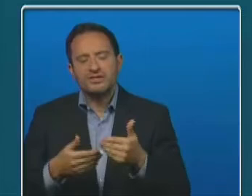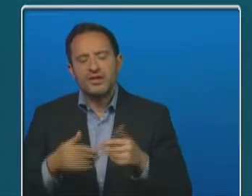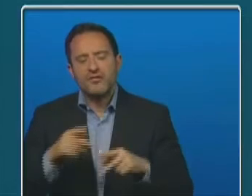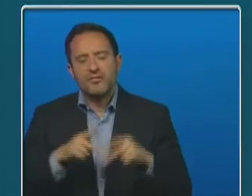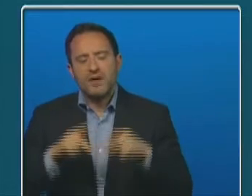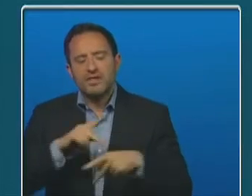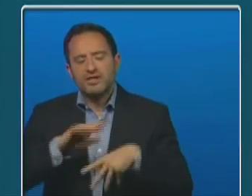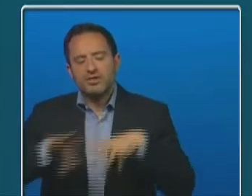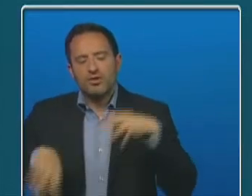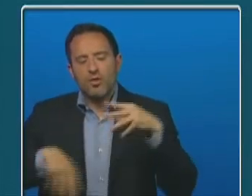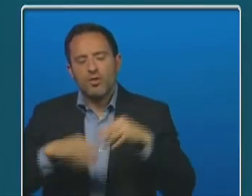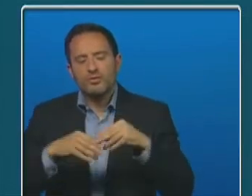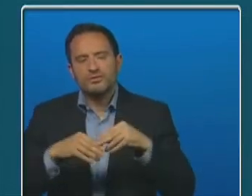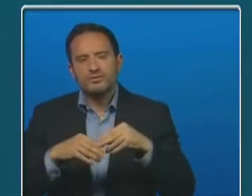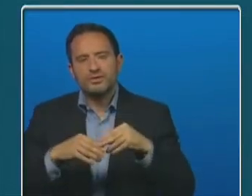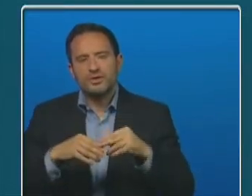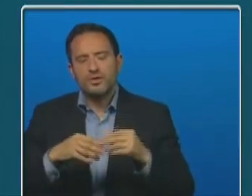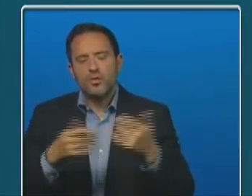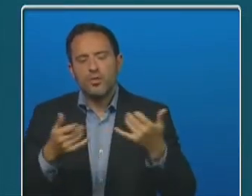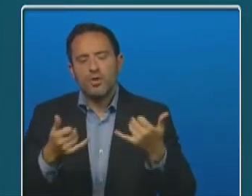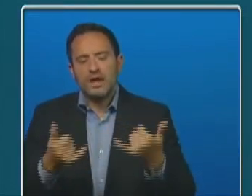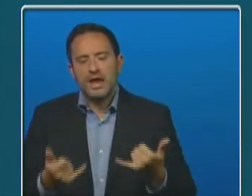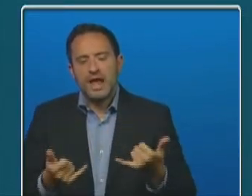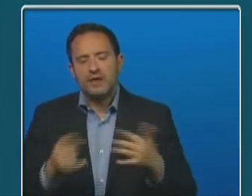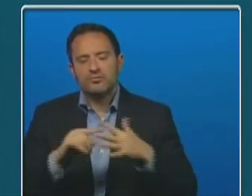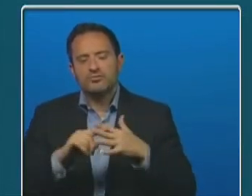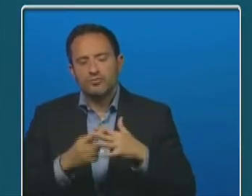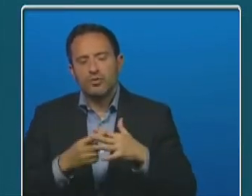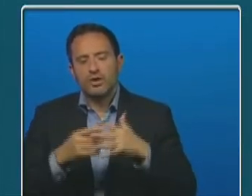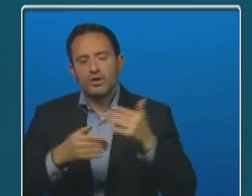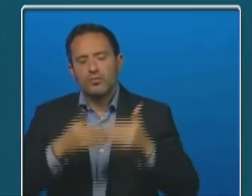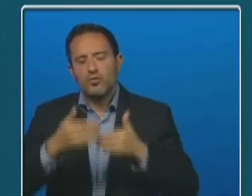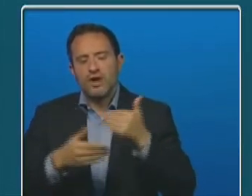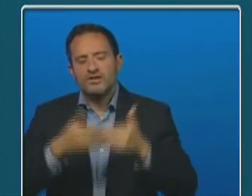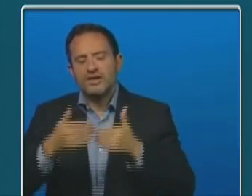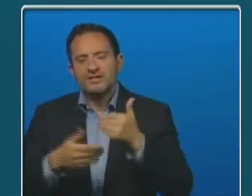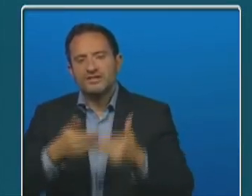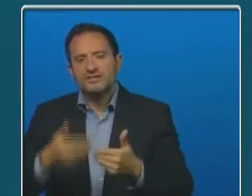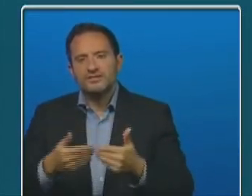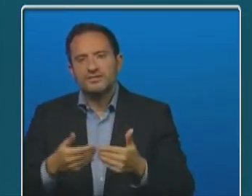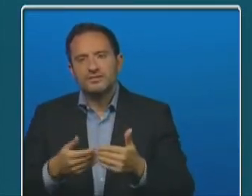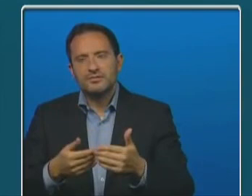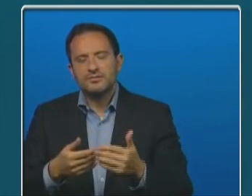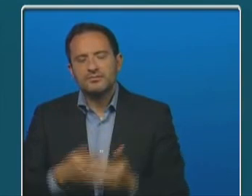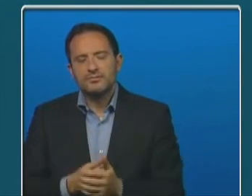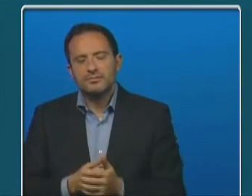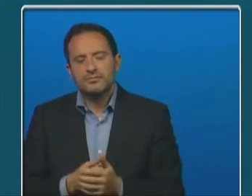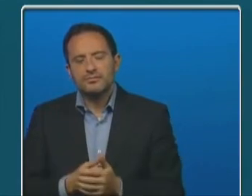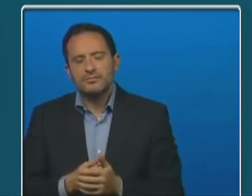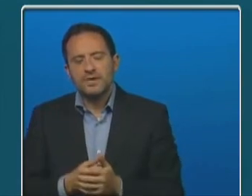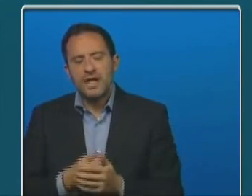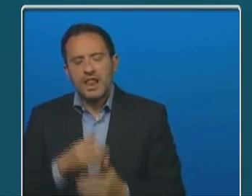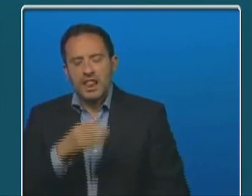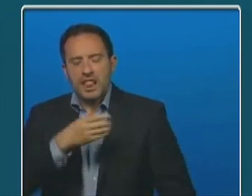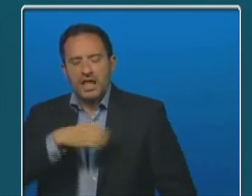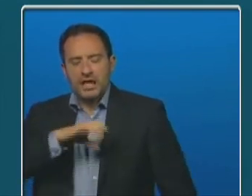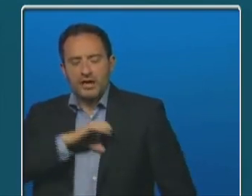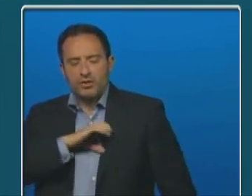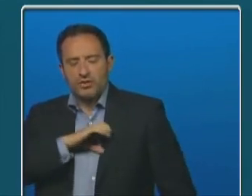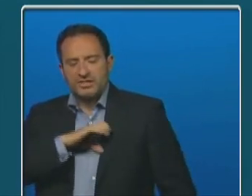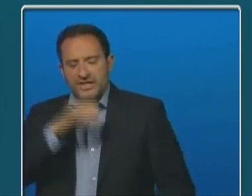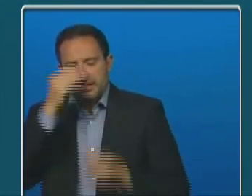population totals, and we are now beginning the process of processing the characteristics